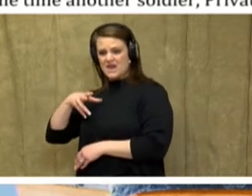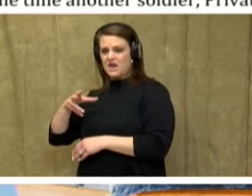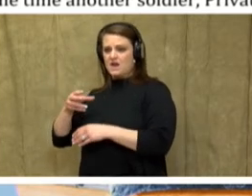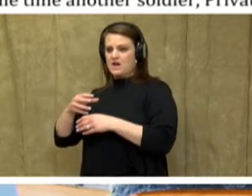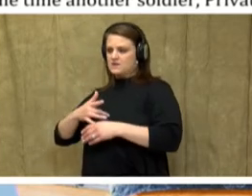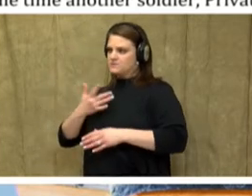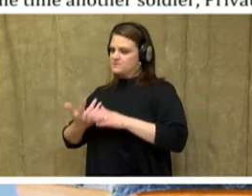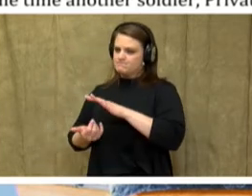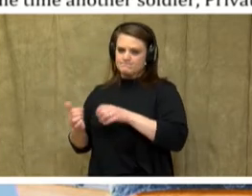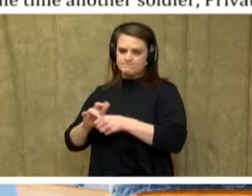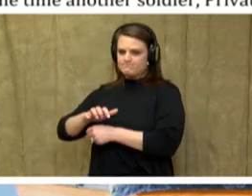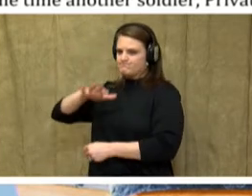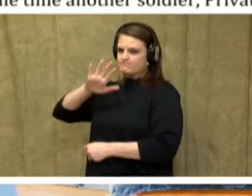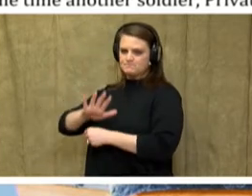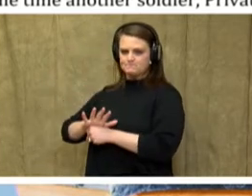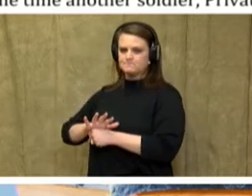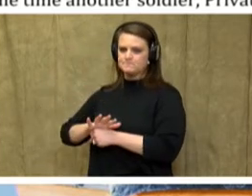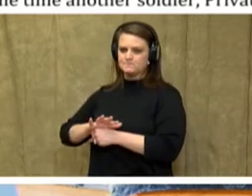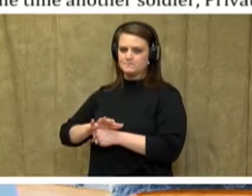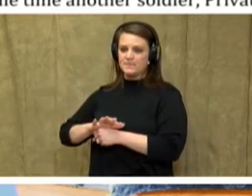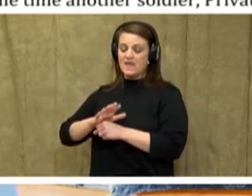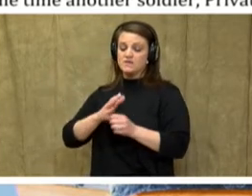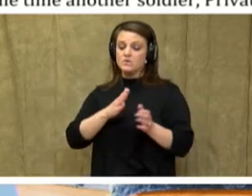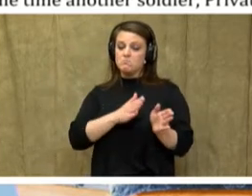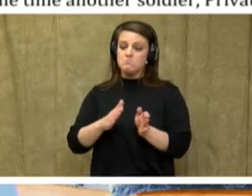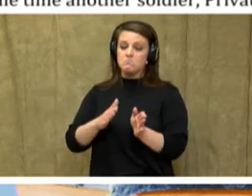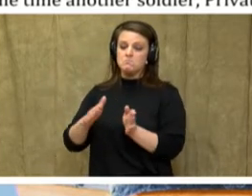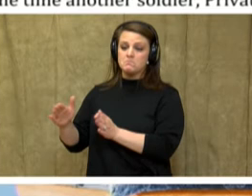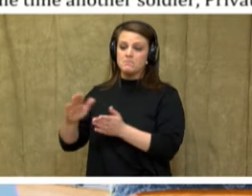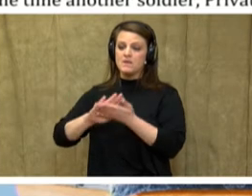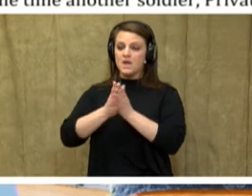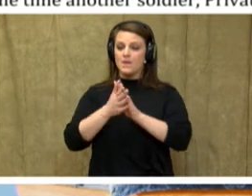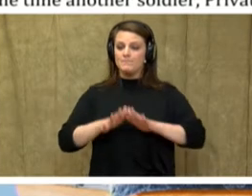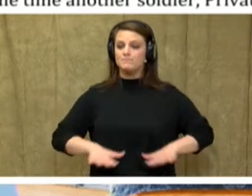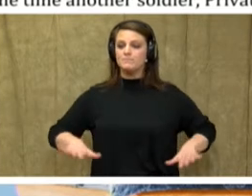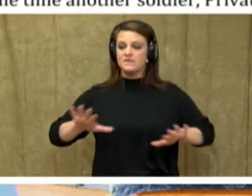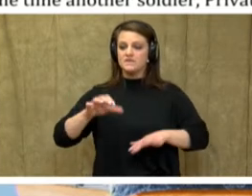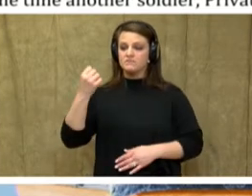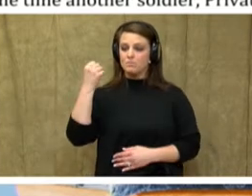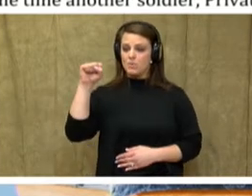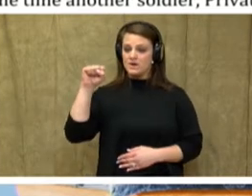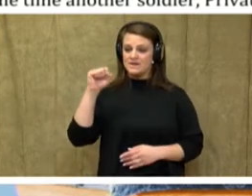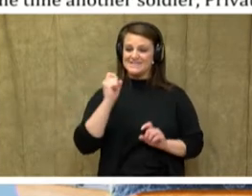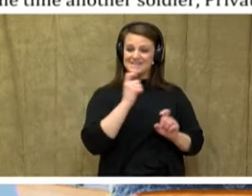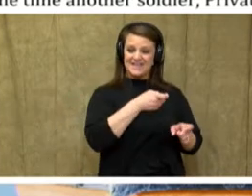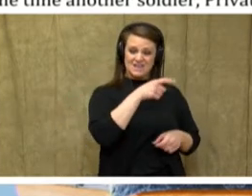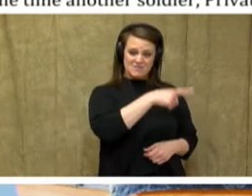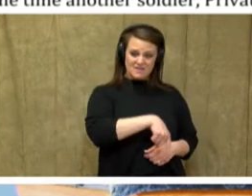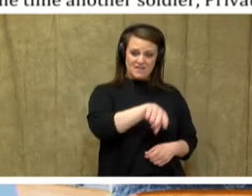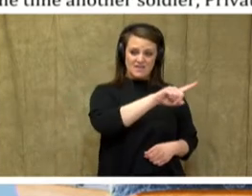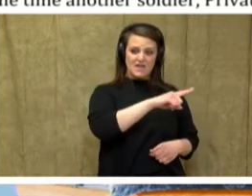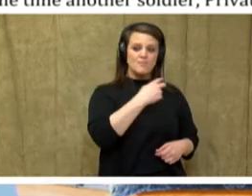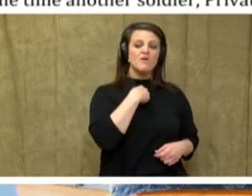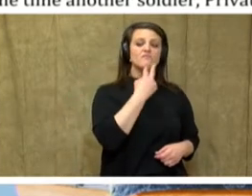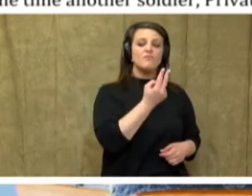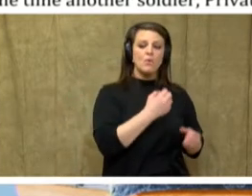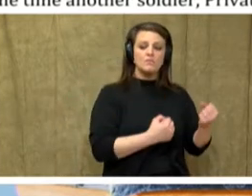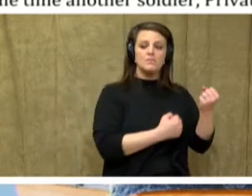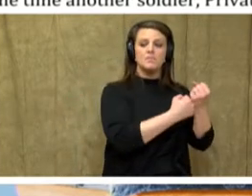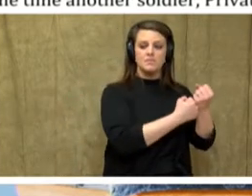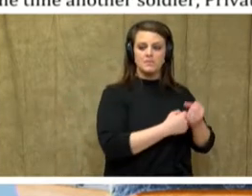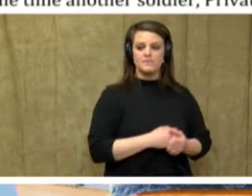boiling over with frustration. They began to organize peaceful protests to give citizens a voice. On March